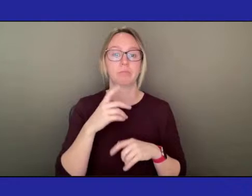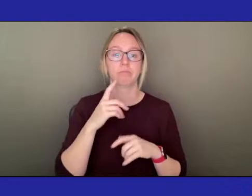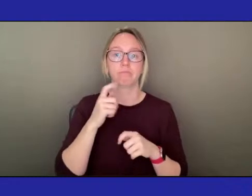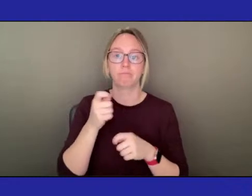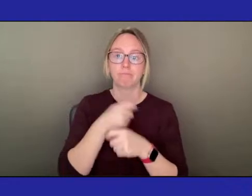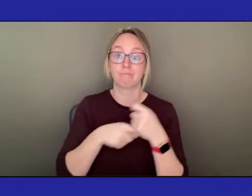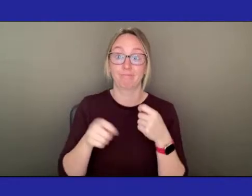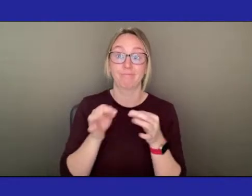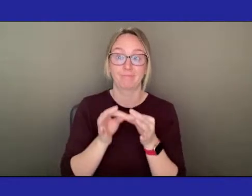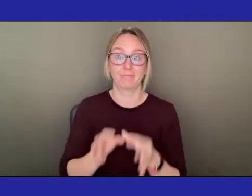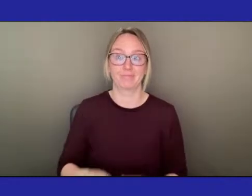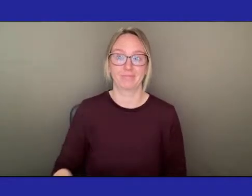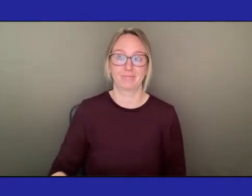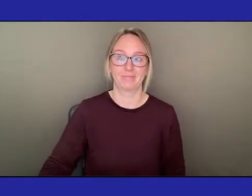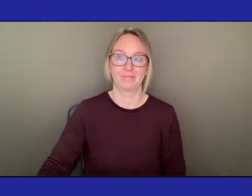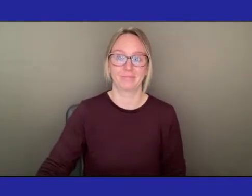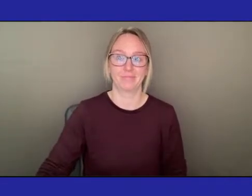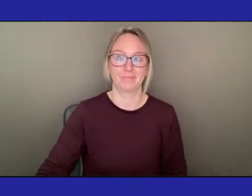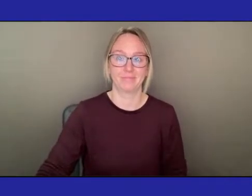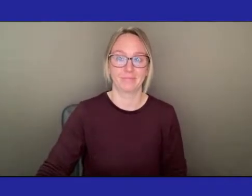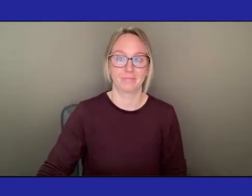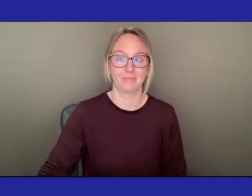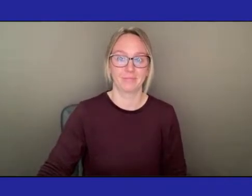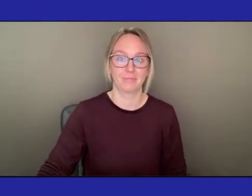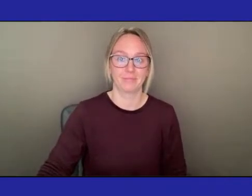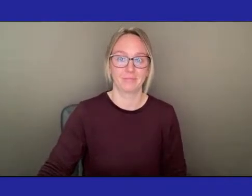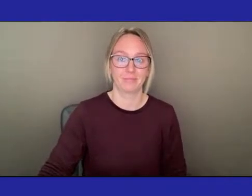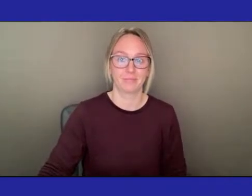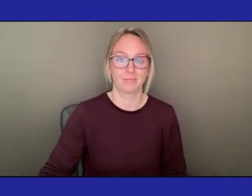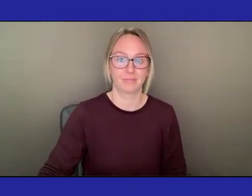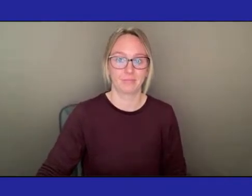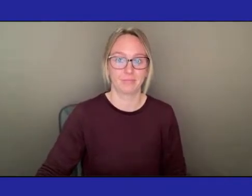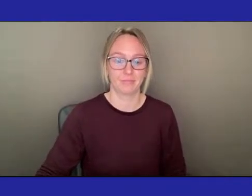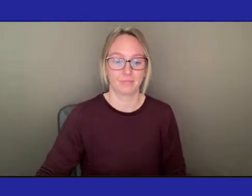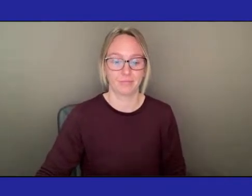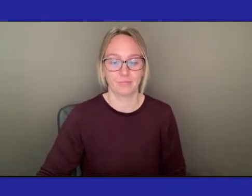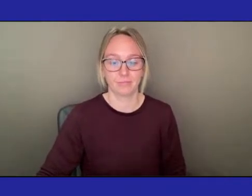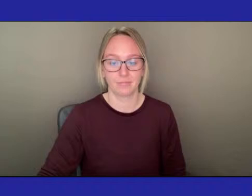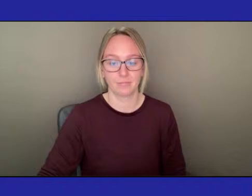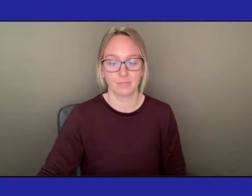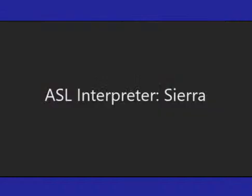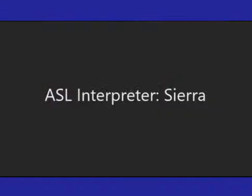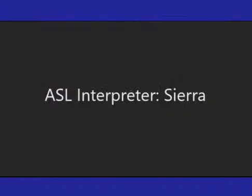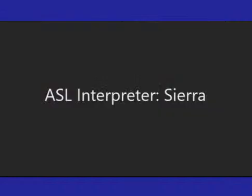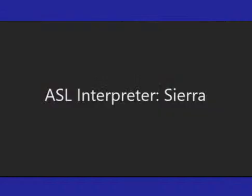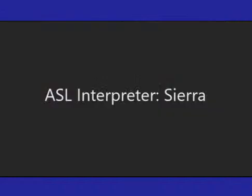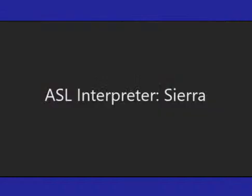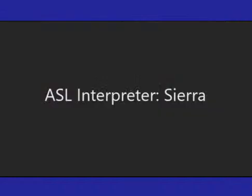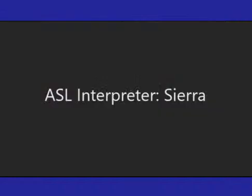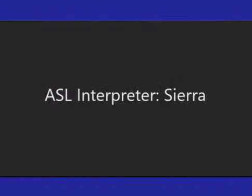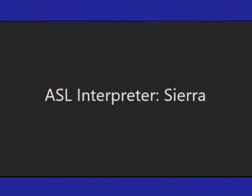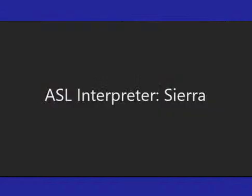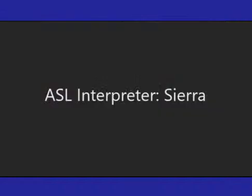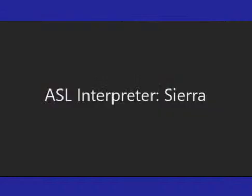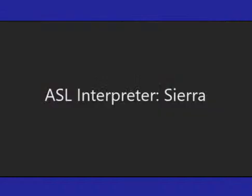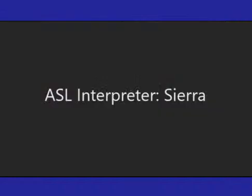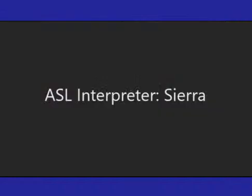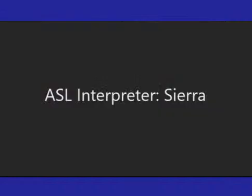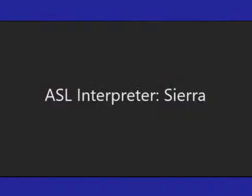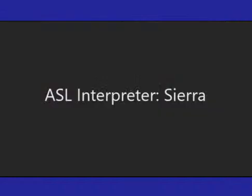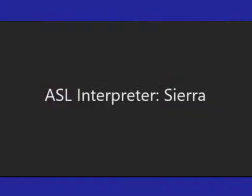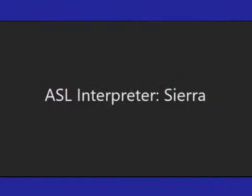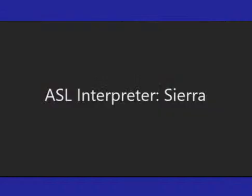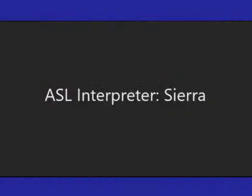an important Medicaid eligibility category called PRUCOL, standing for Permanent Residency Under Color of